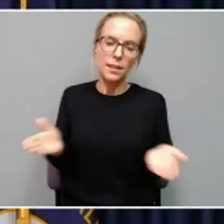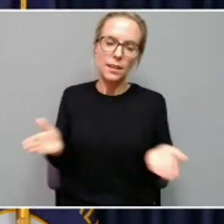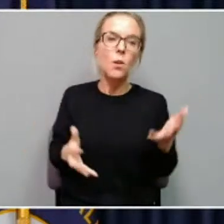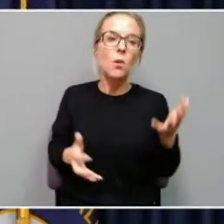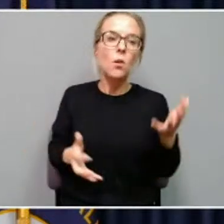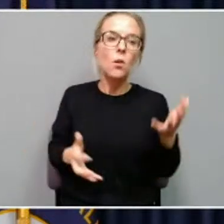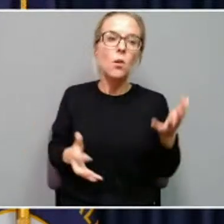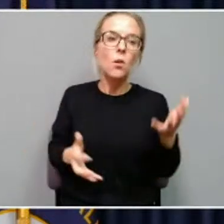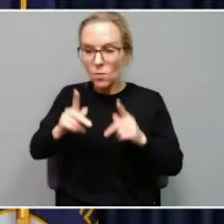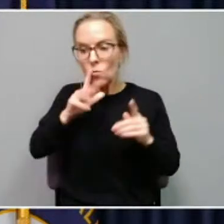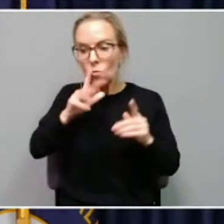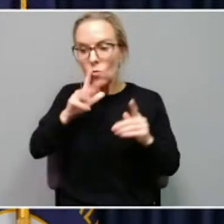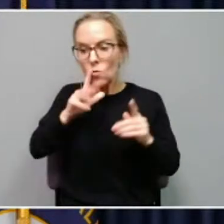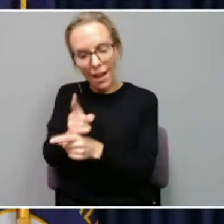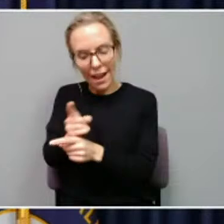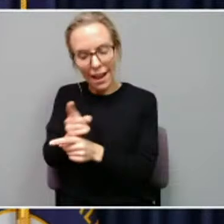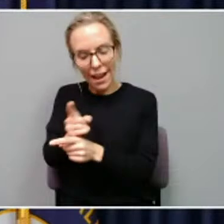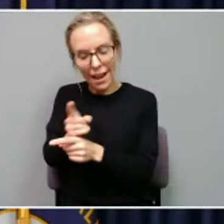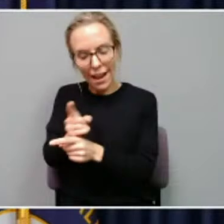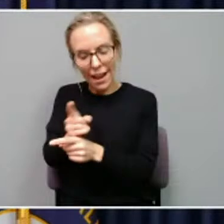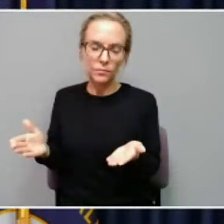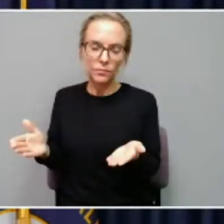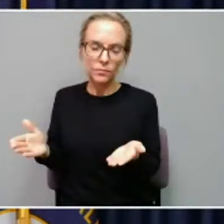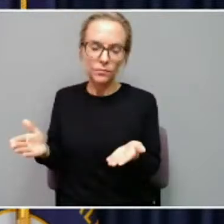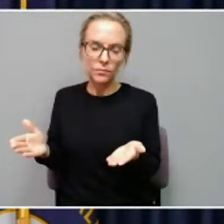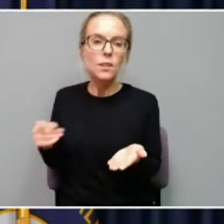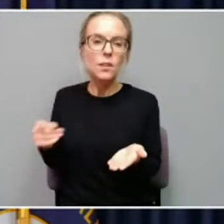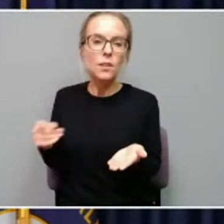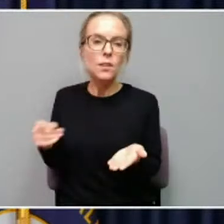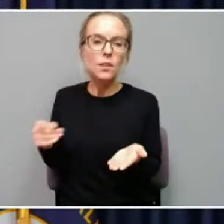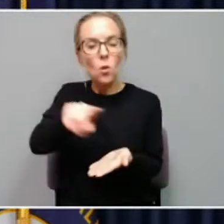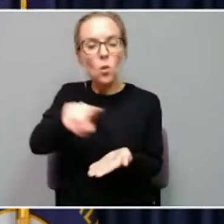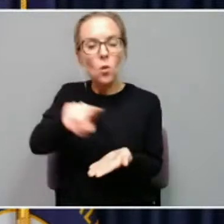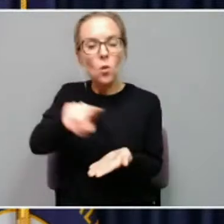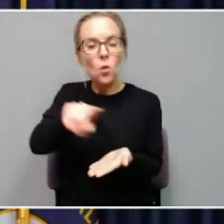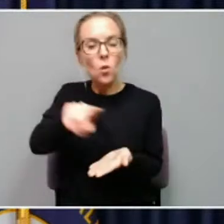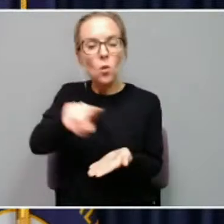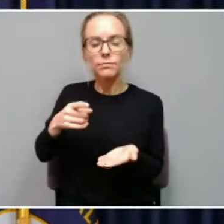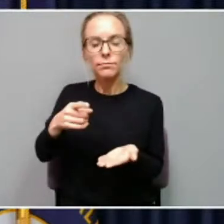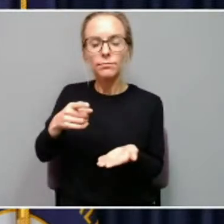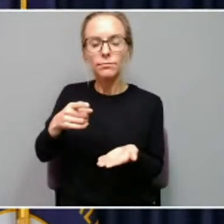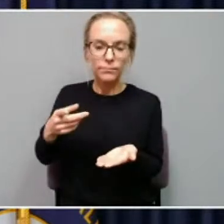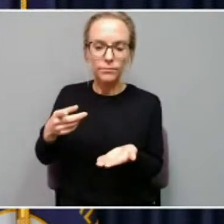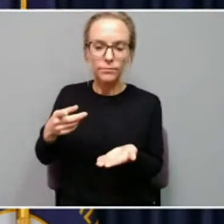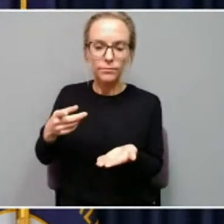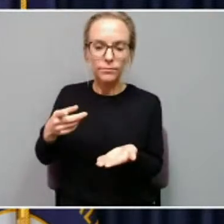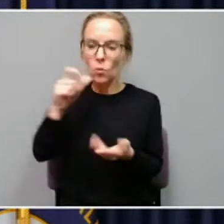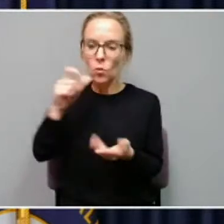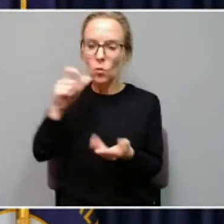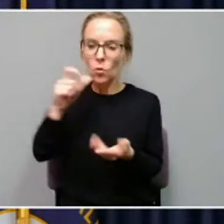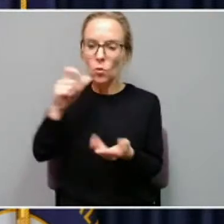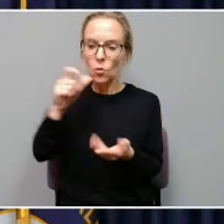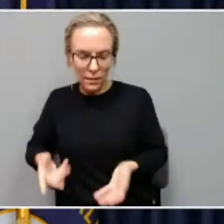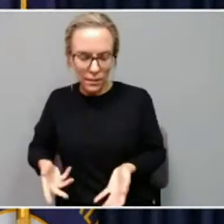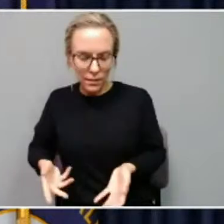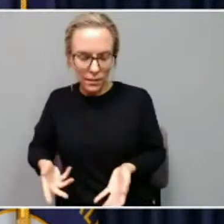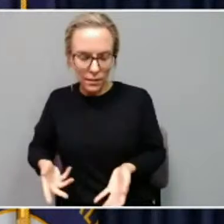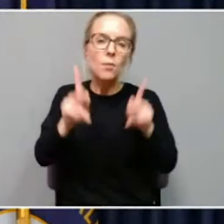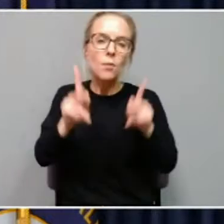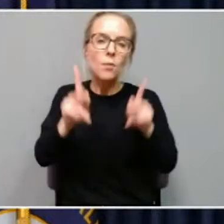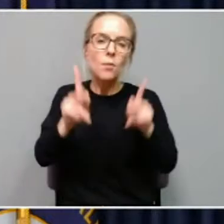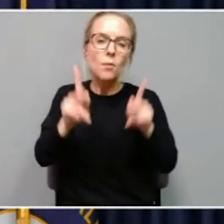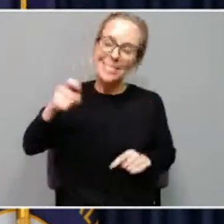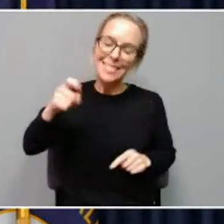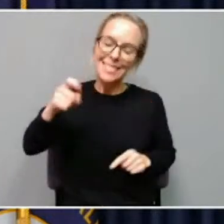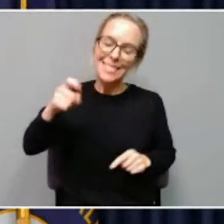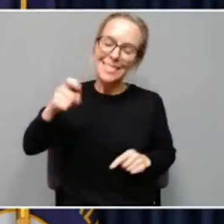do the right thing, as those that would say the opposite. Folks, we need you. I've